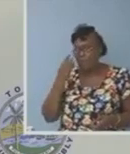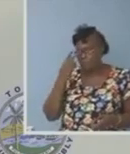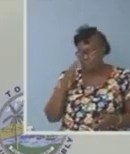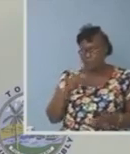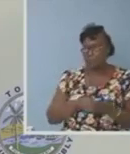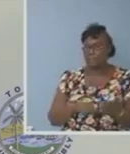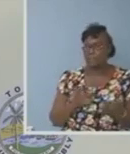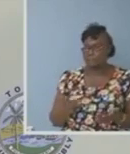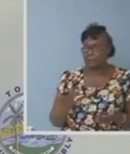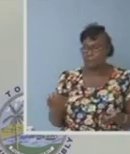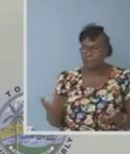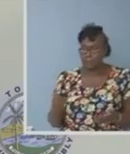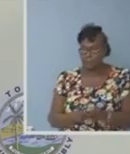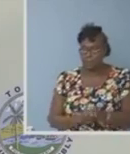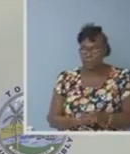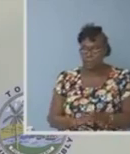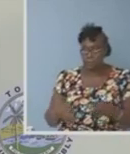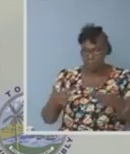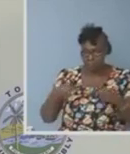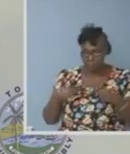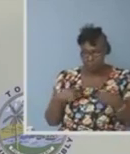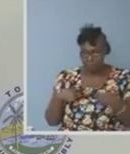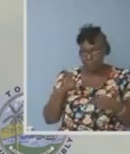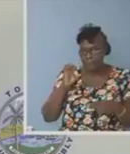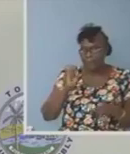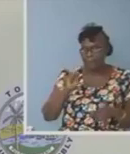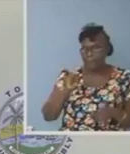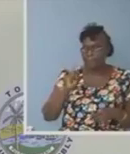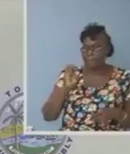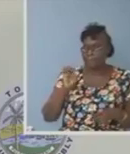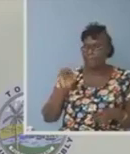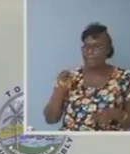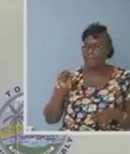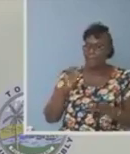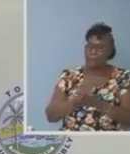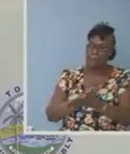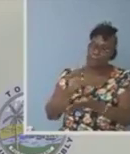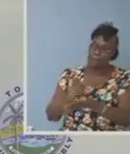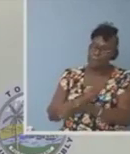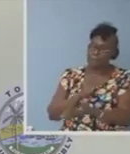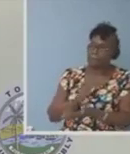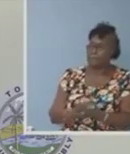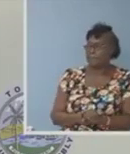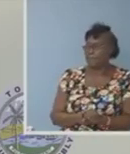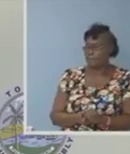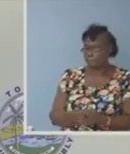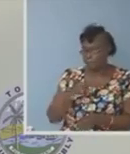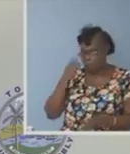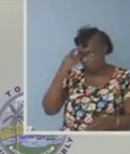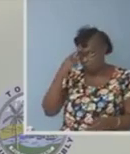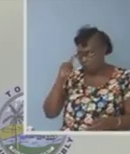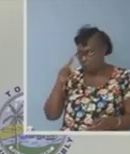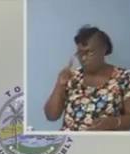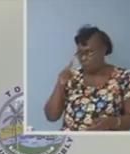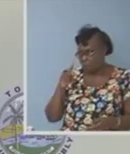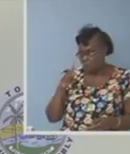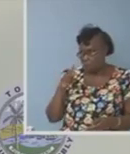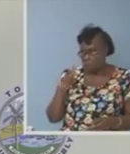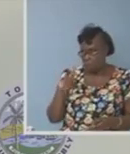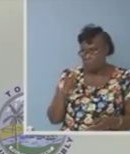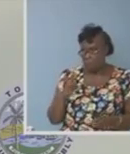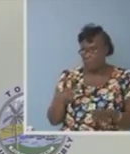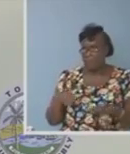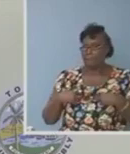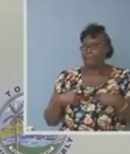They will also find SCA specimen papers there, and there's also the capacity for the live streaming of